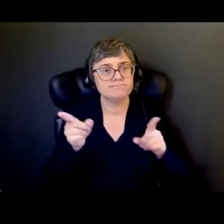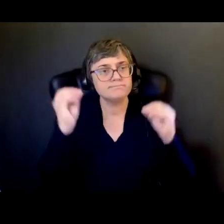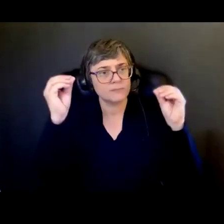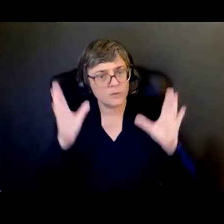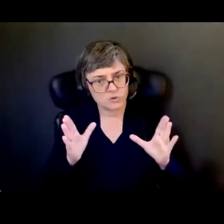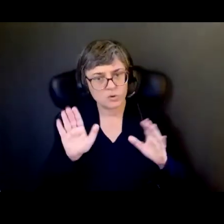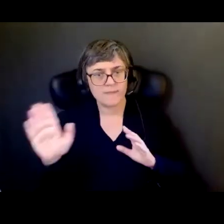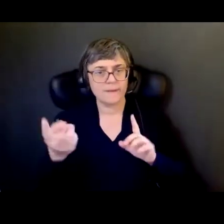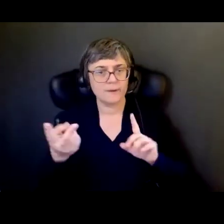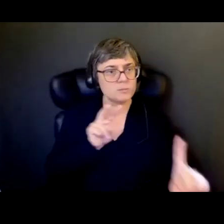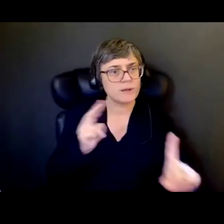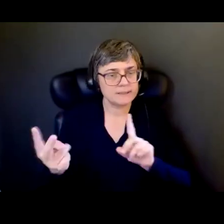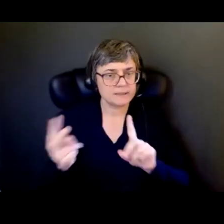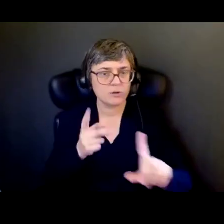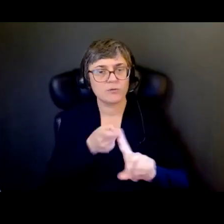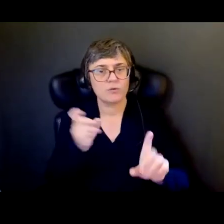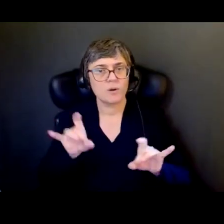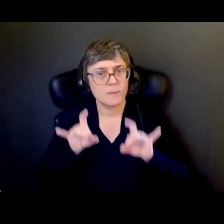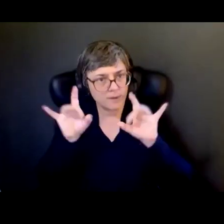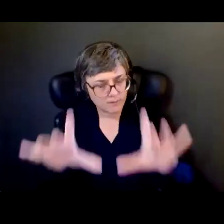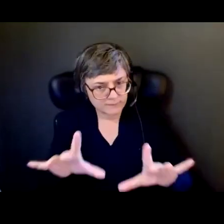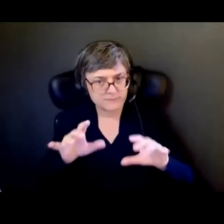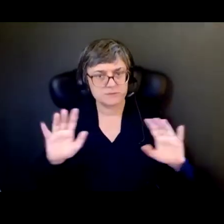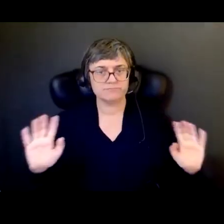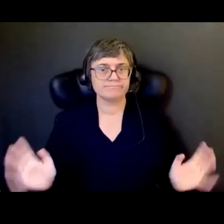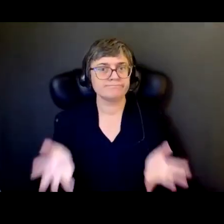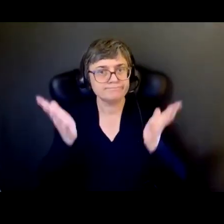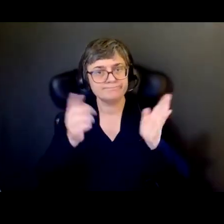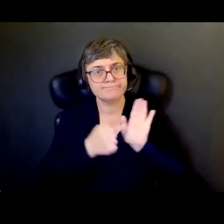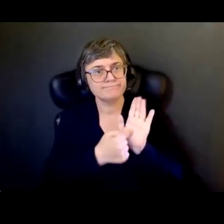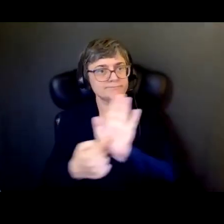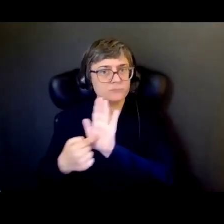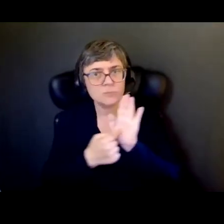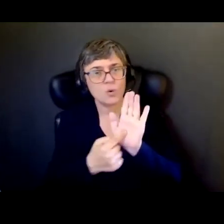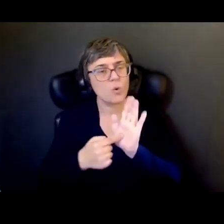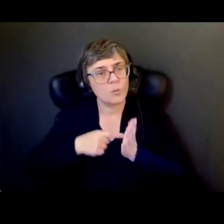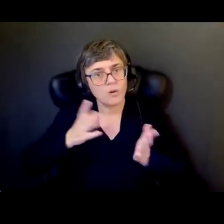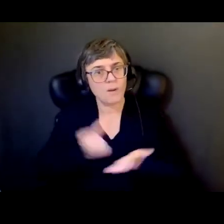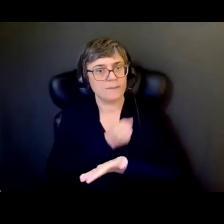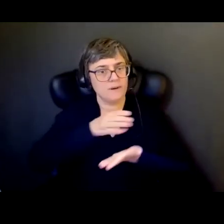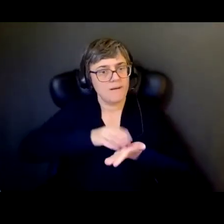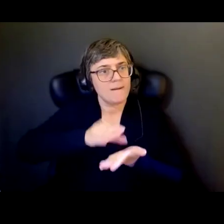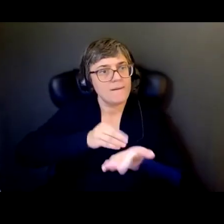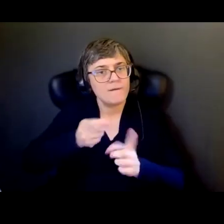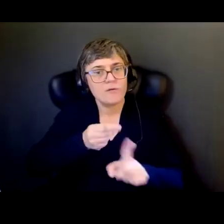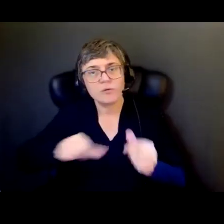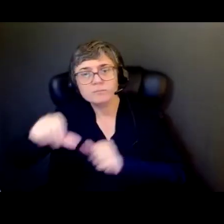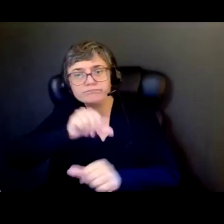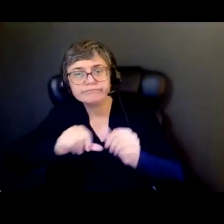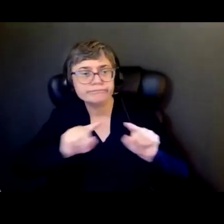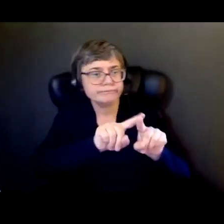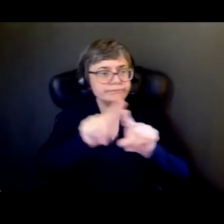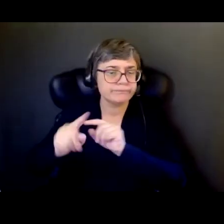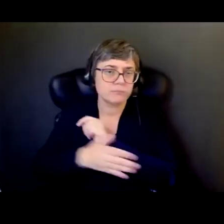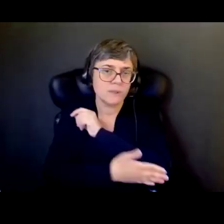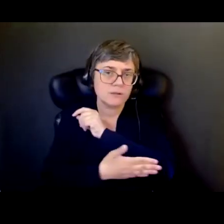and highlight shared challenges and opportunities for learning across countries. Then we'll do a short break because it's a lot, and we'll move into